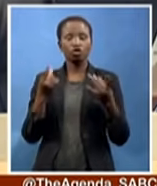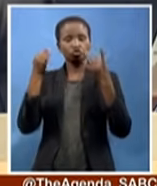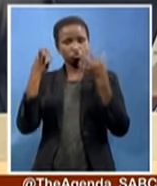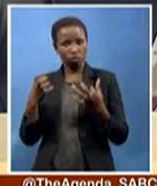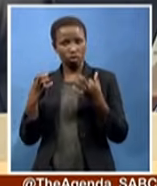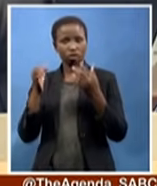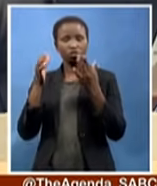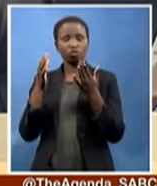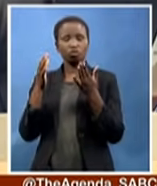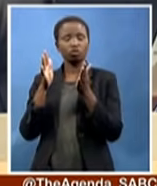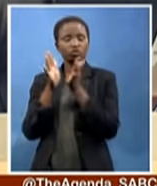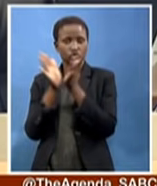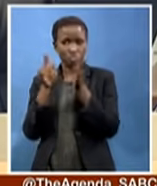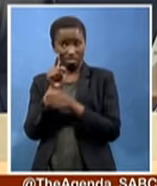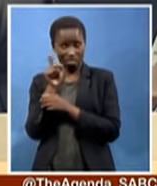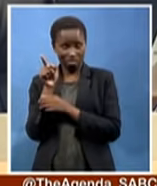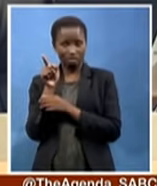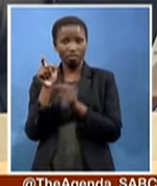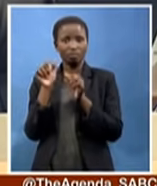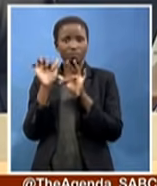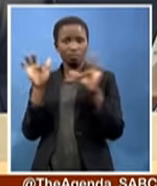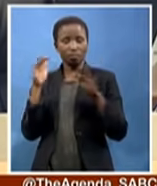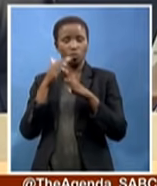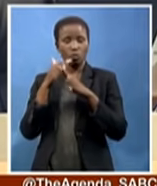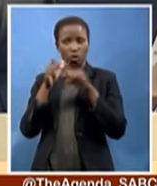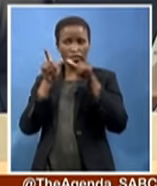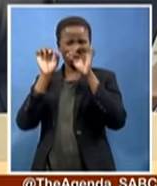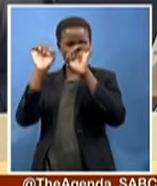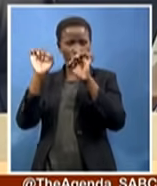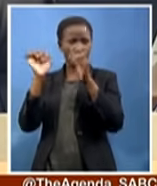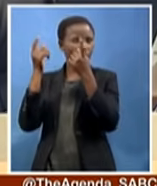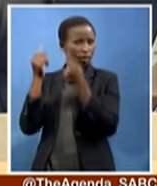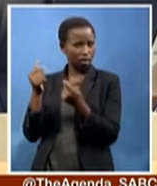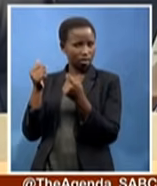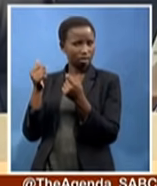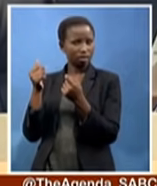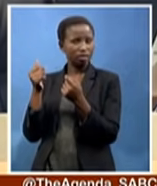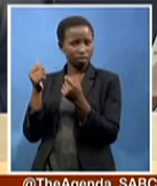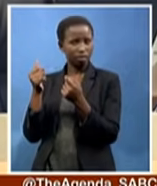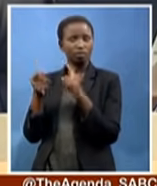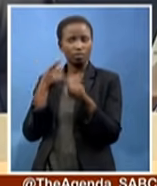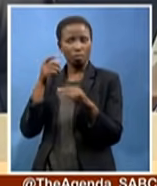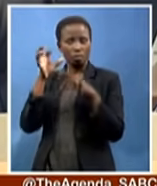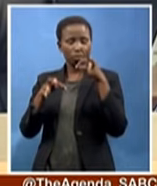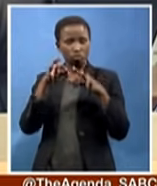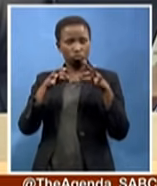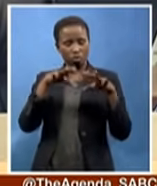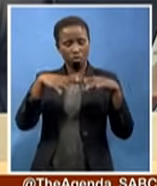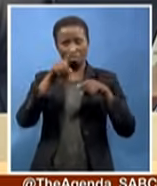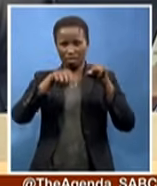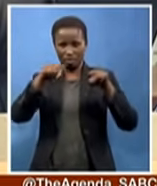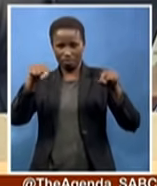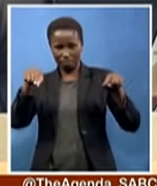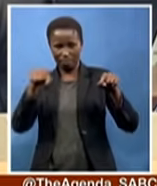run the financial affairs of various political parties will testify that the running of